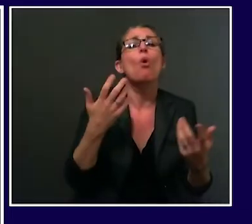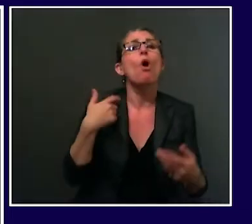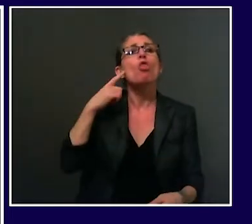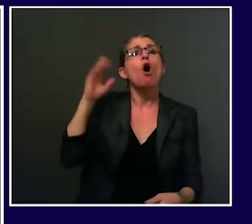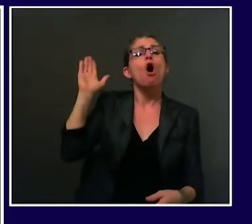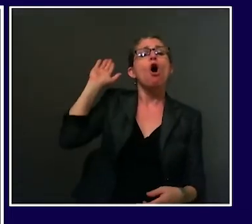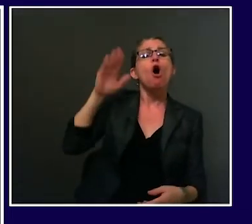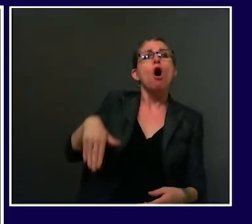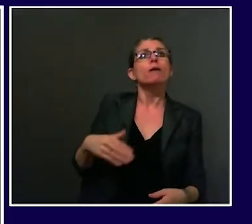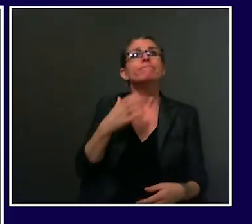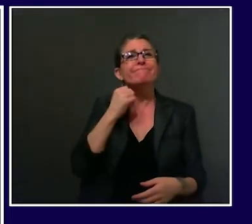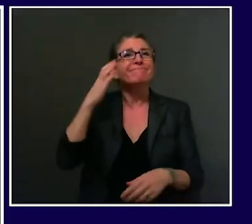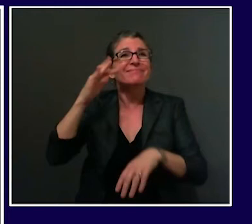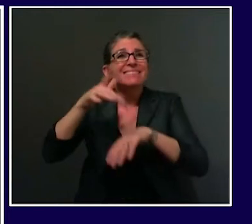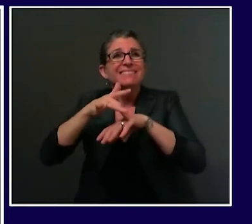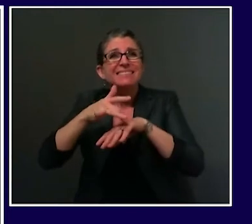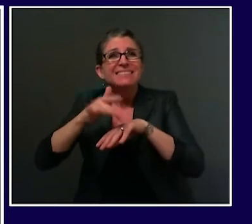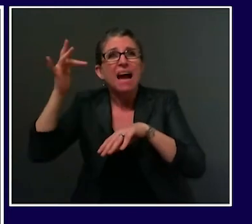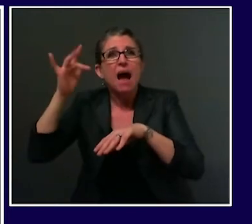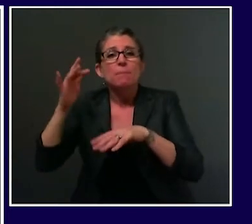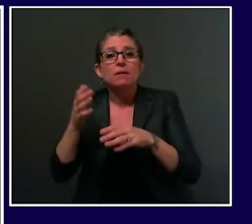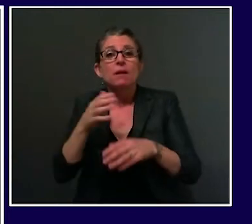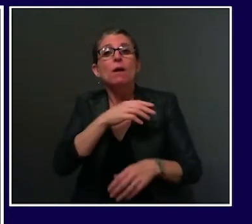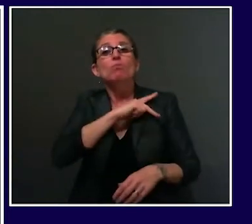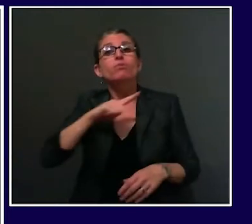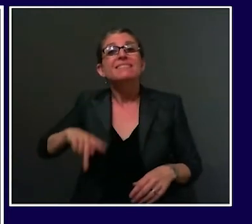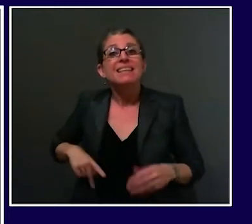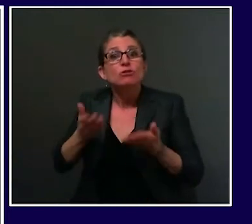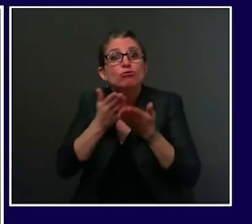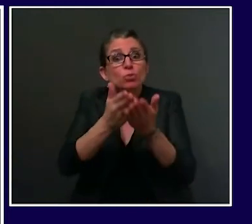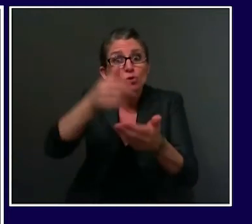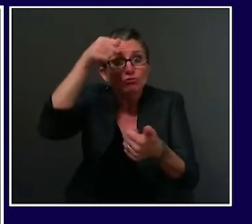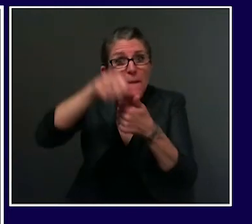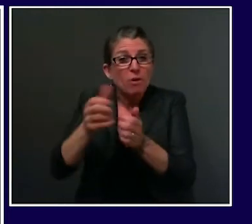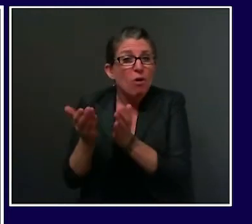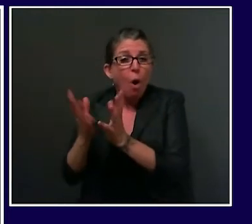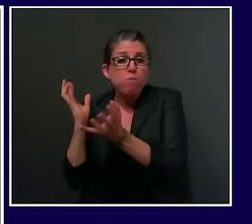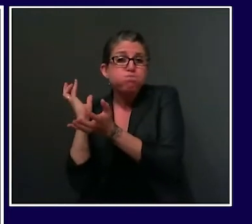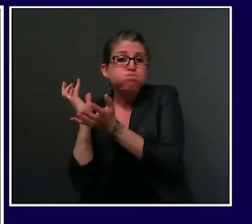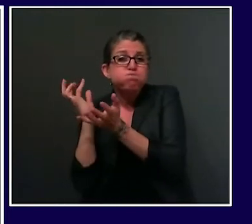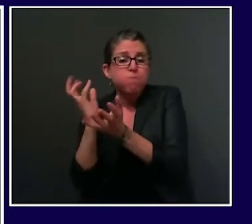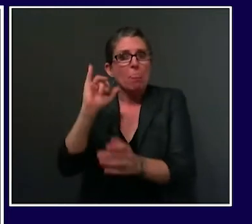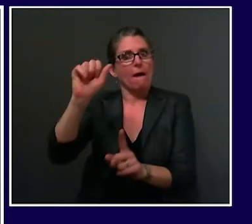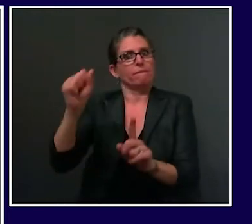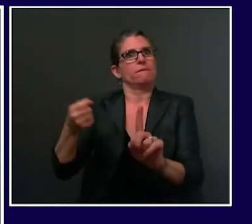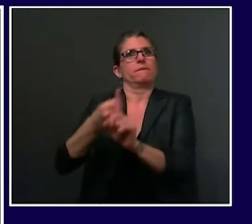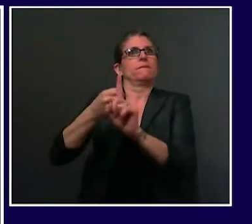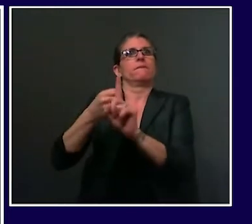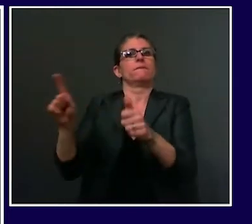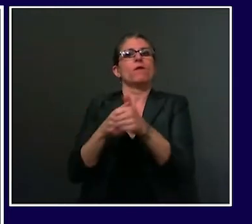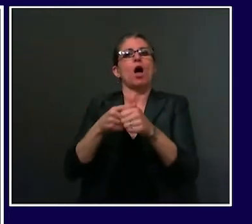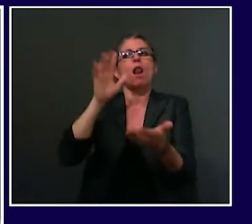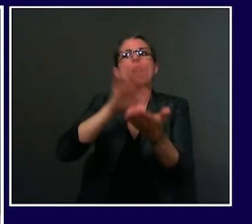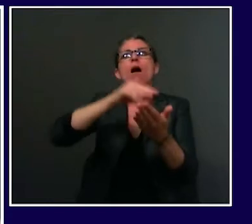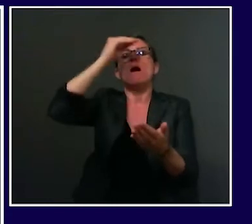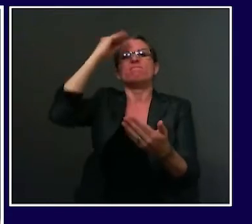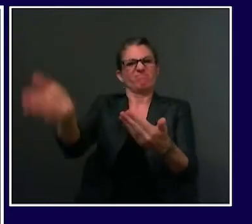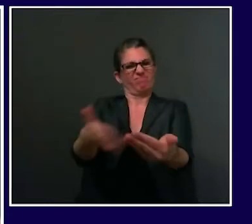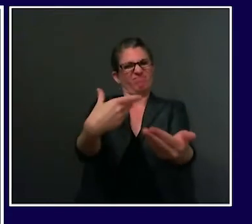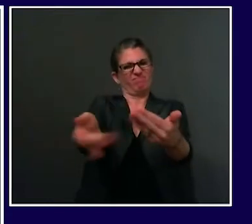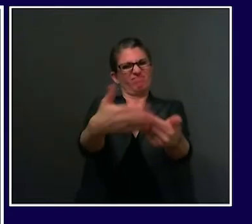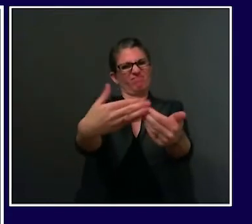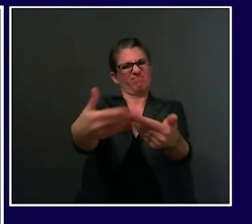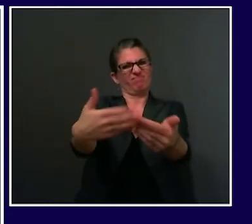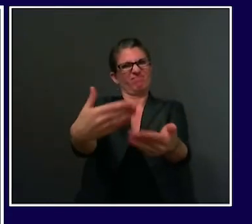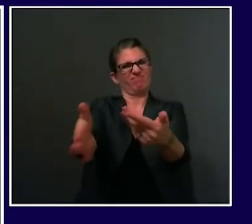Princess, where it emerged based on the epidemiological understanding of those outbreaks. We realized that a